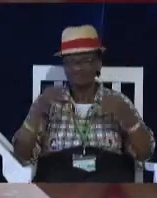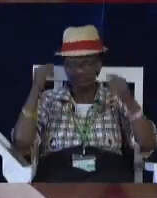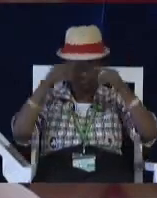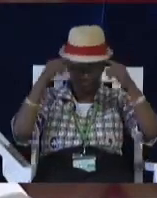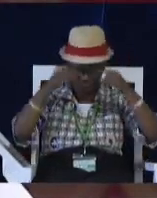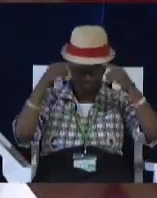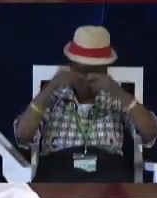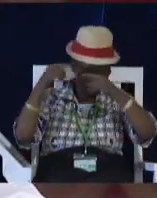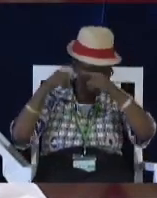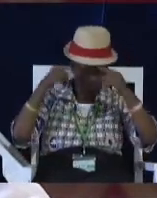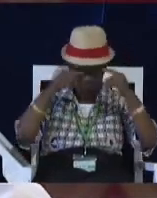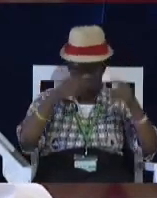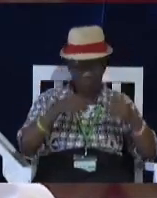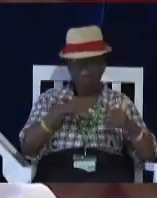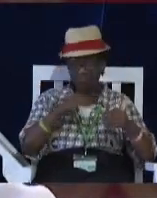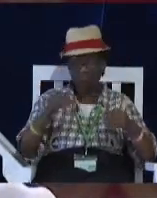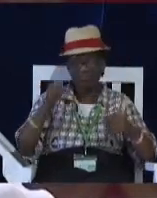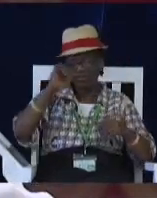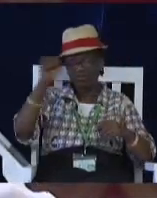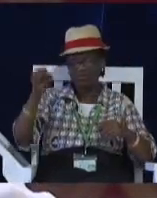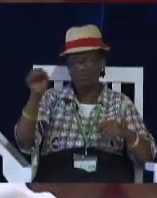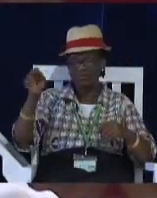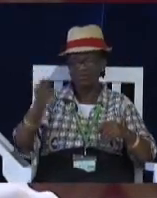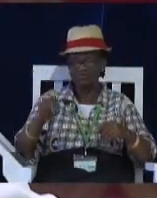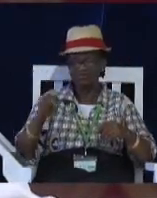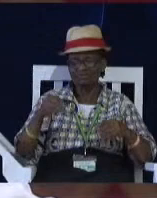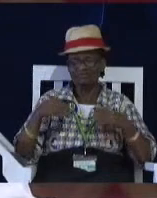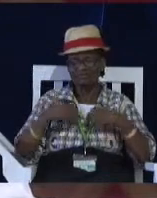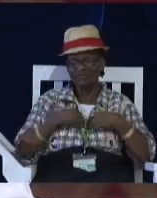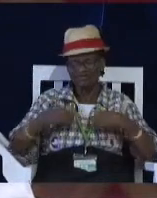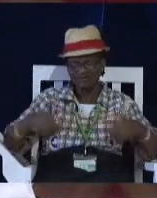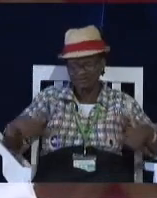And John had a backache.